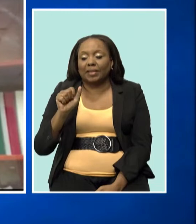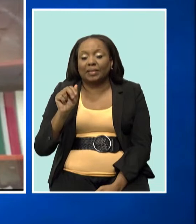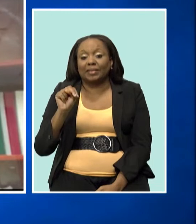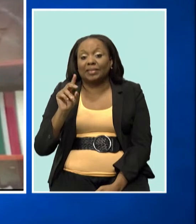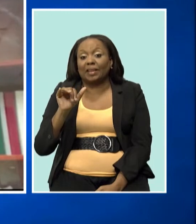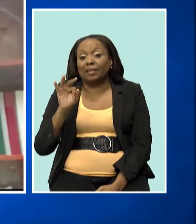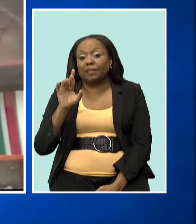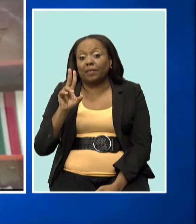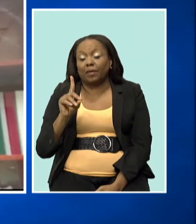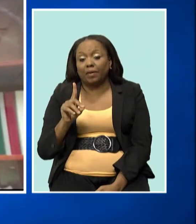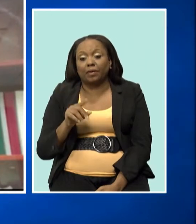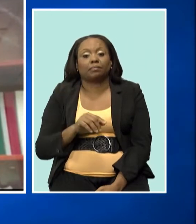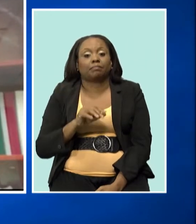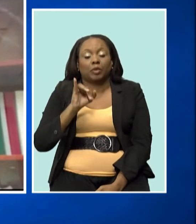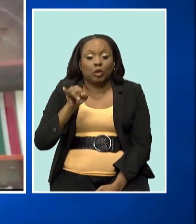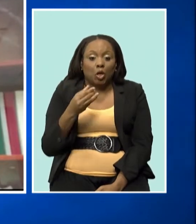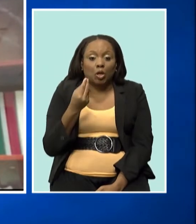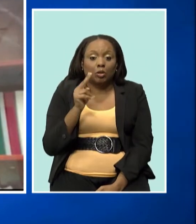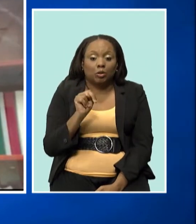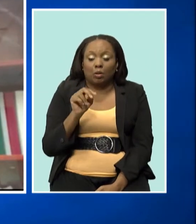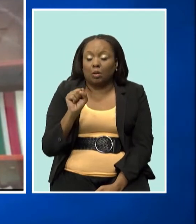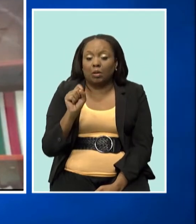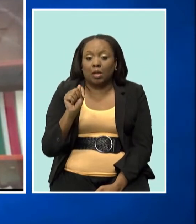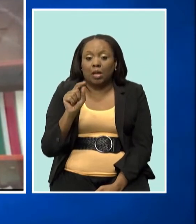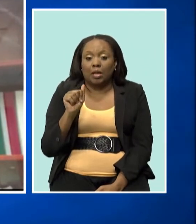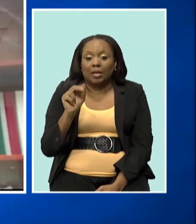Cup's champions are Pinelands, winning at